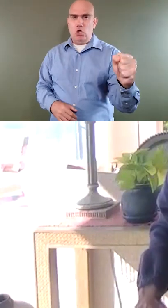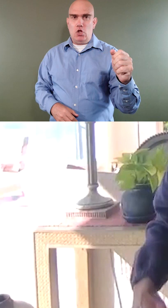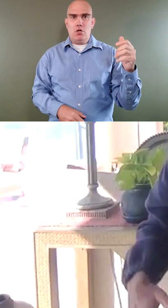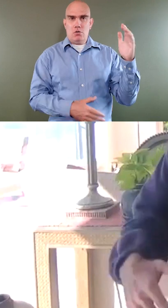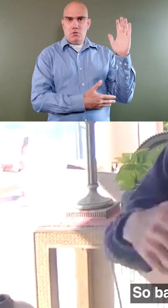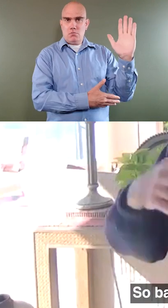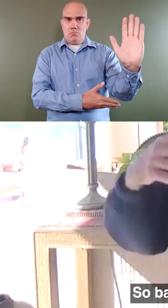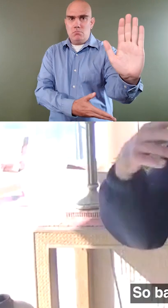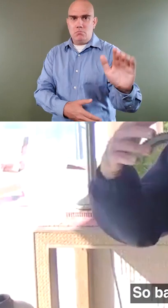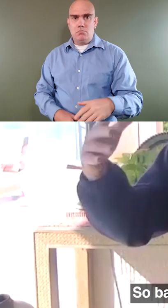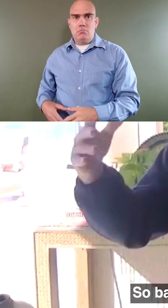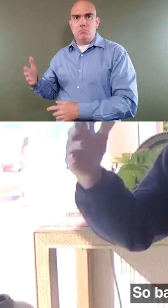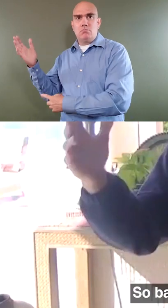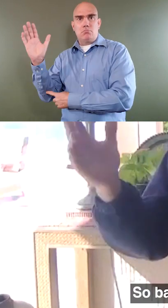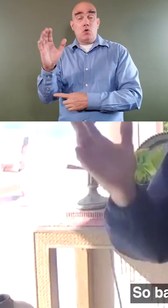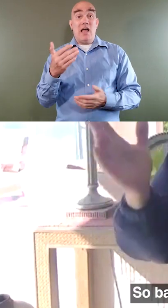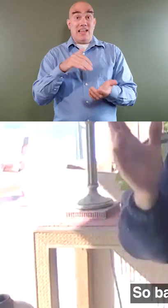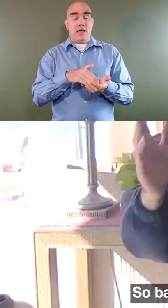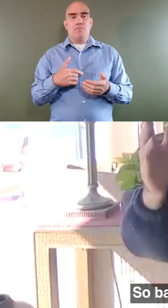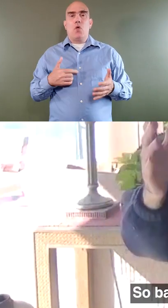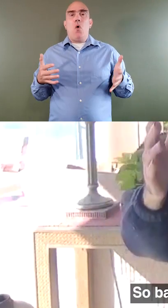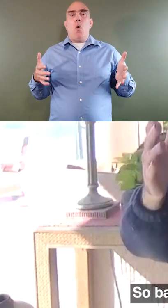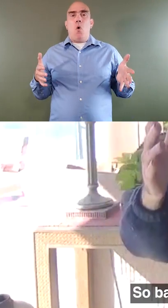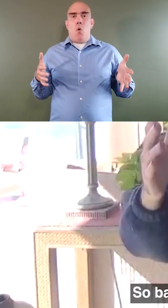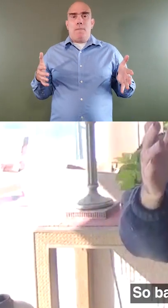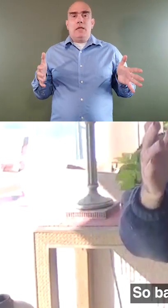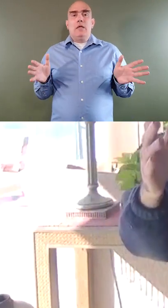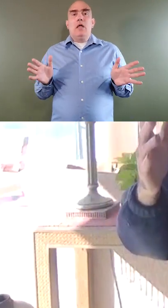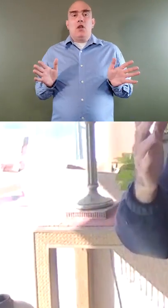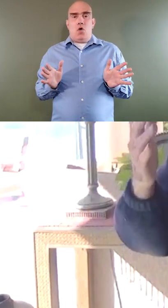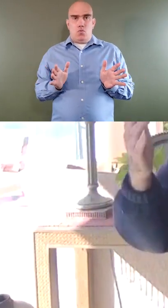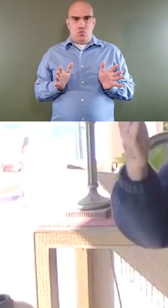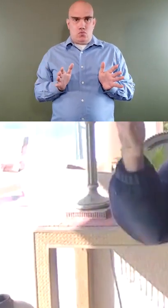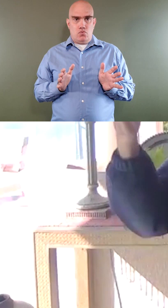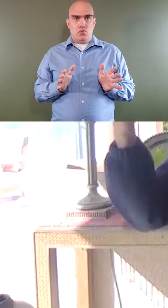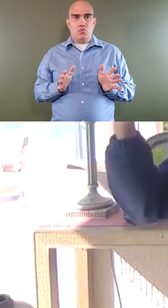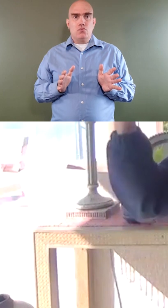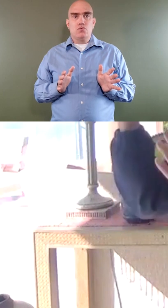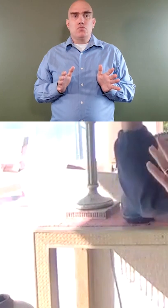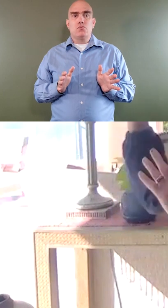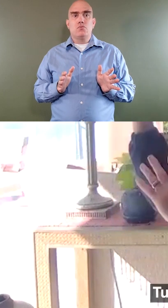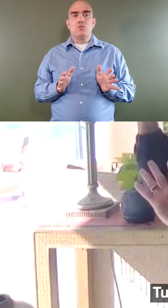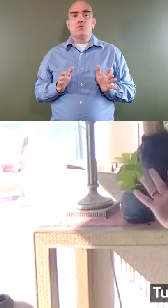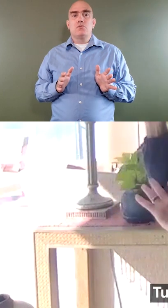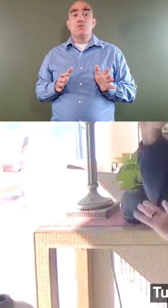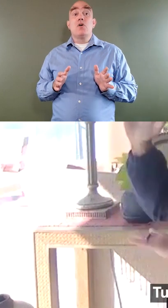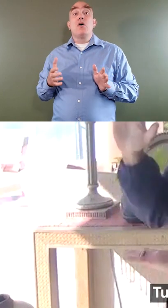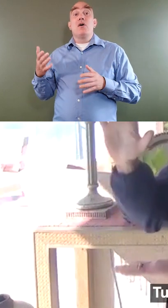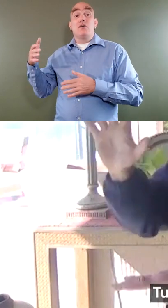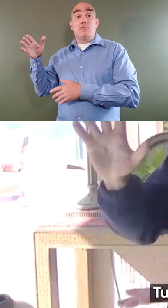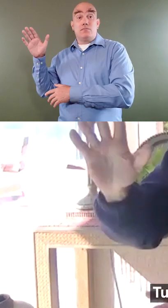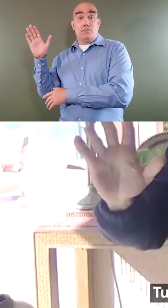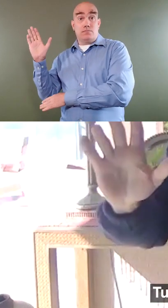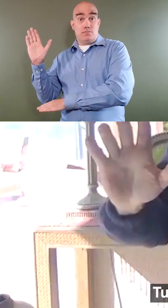All right. So basically, again, we open and close, repulse the monkey, turn to the